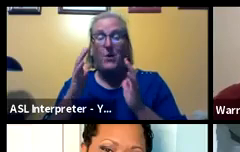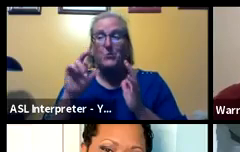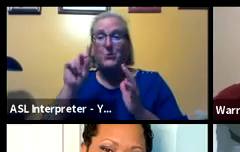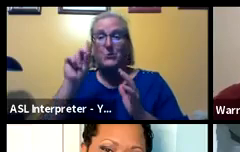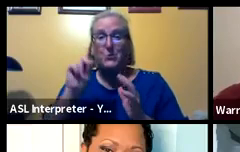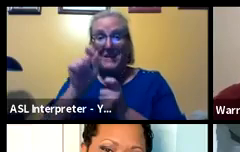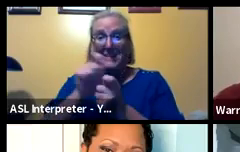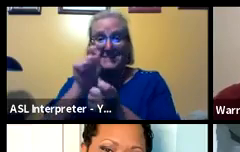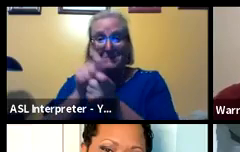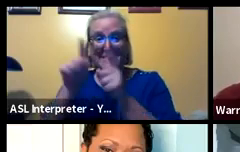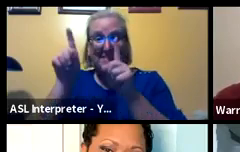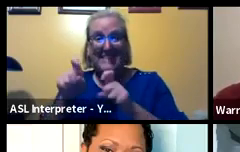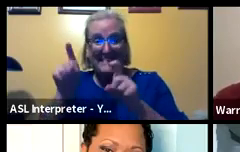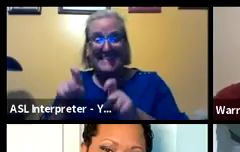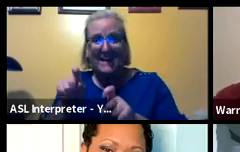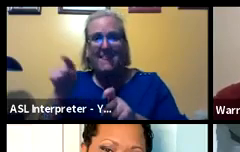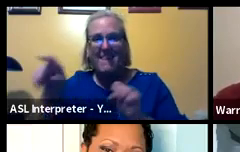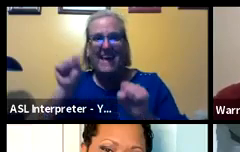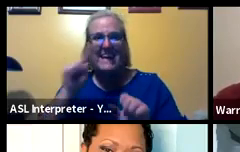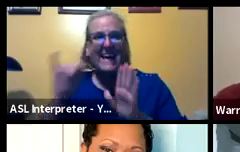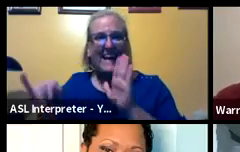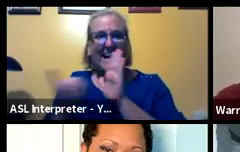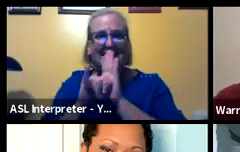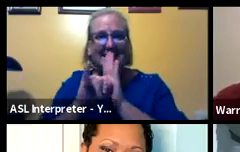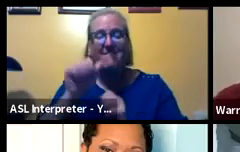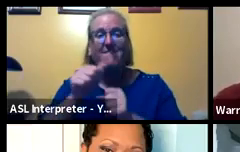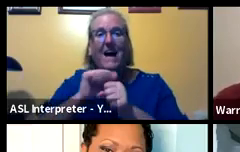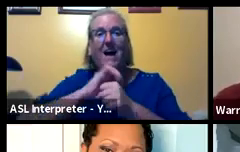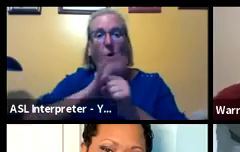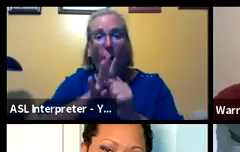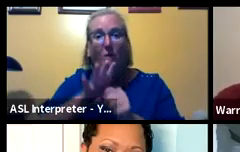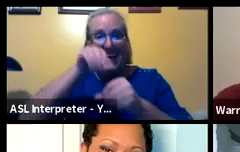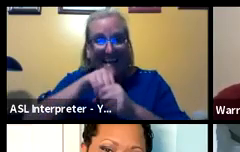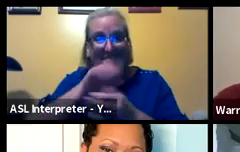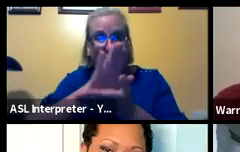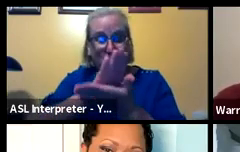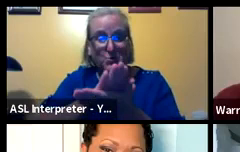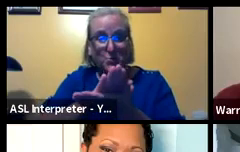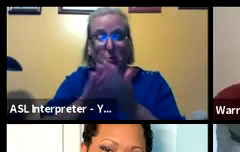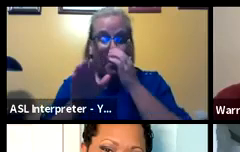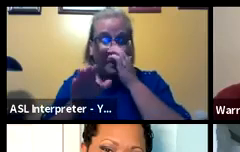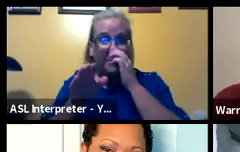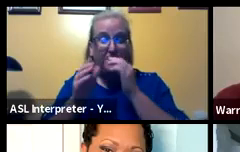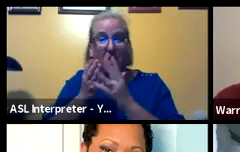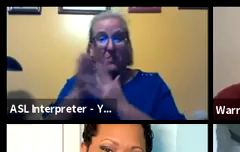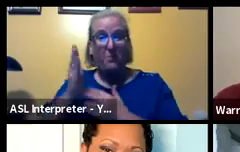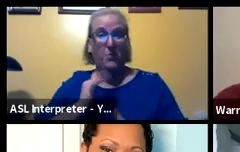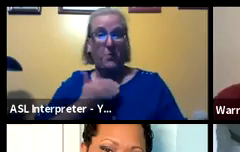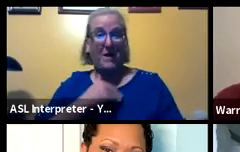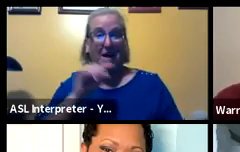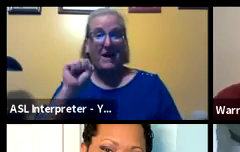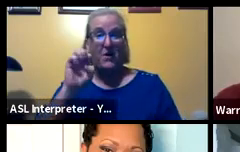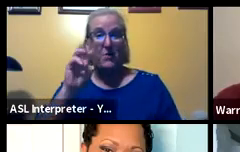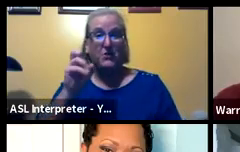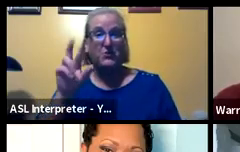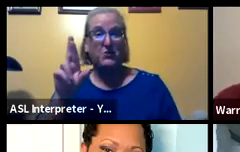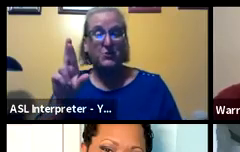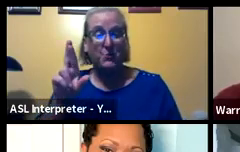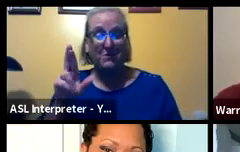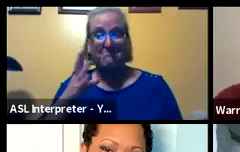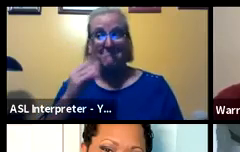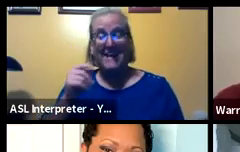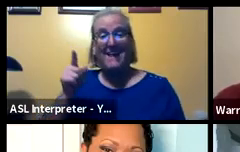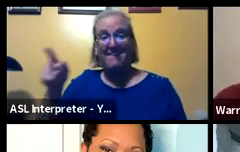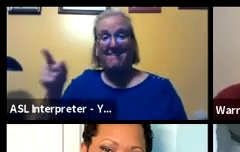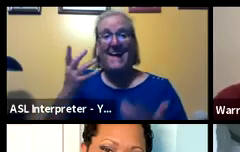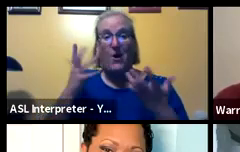specific test, they can identify there's COVID in the school through monitoring our sewers, believe it or not. And they're already